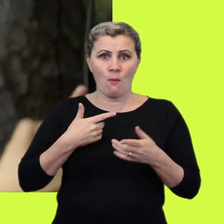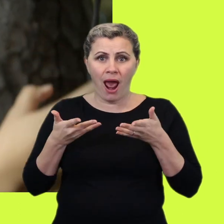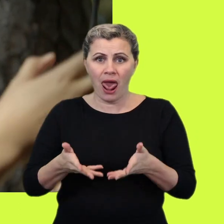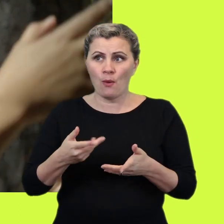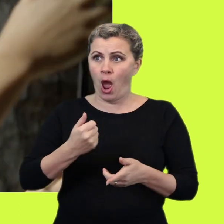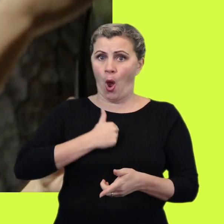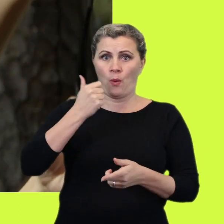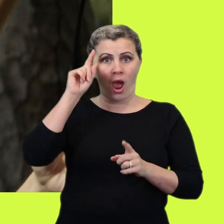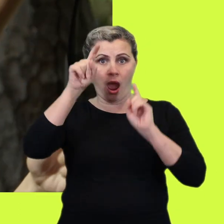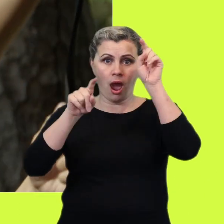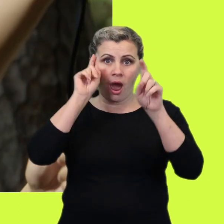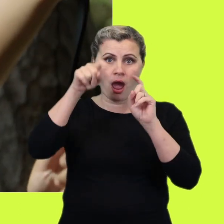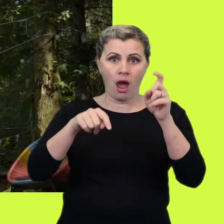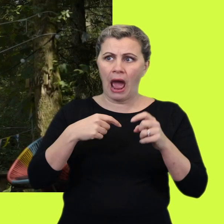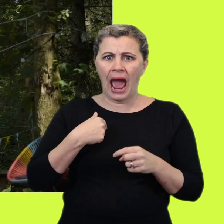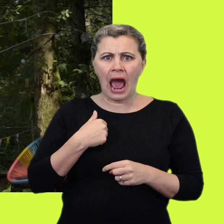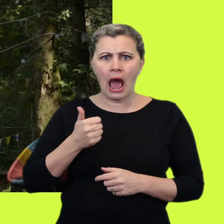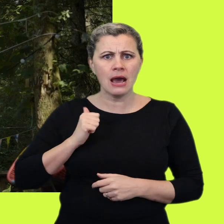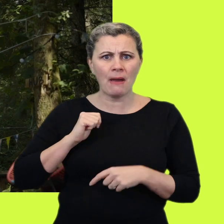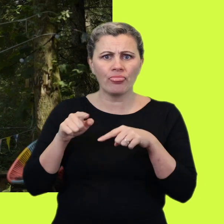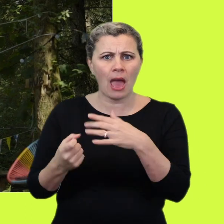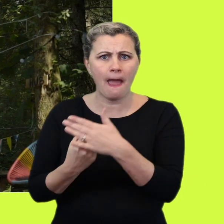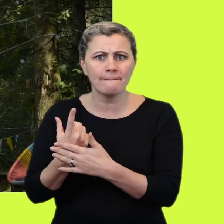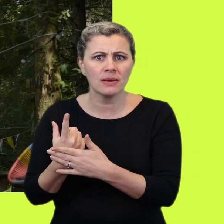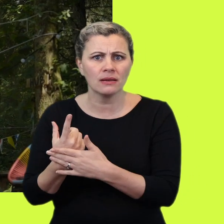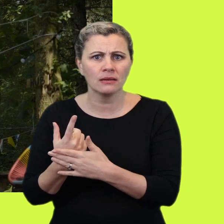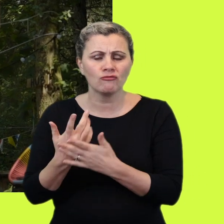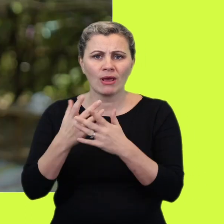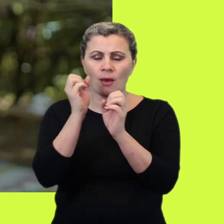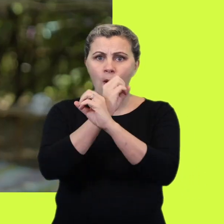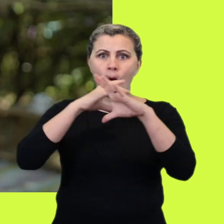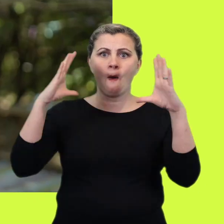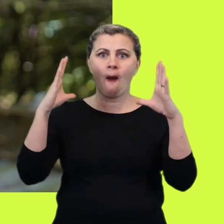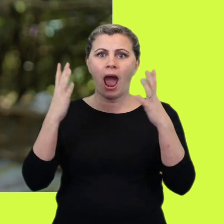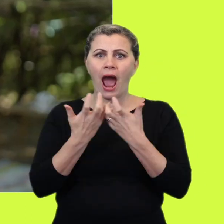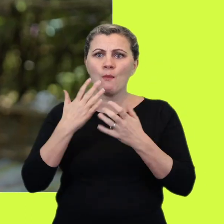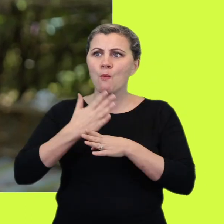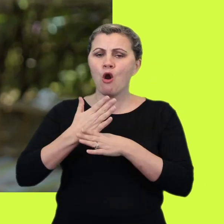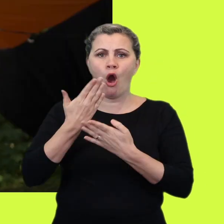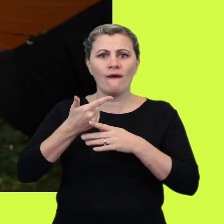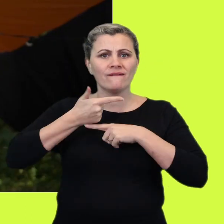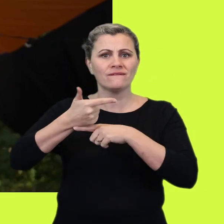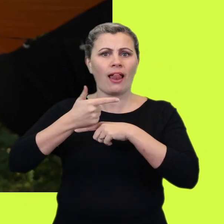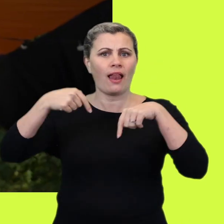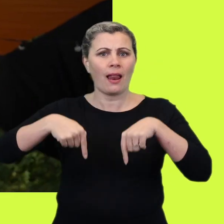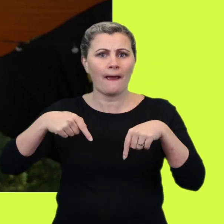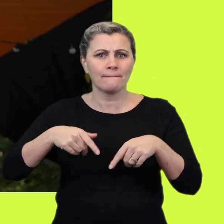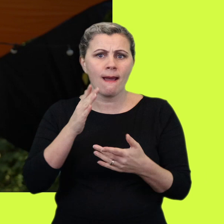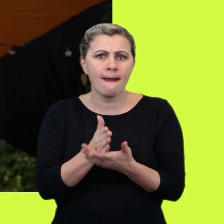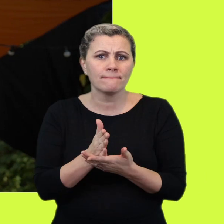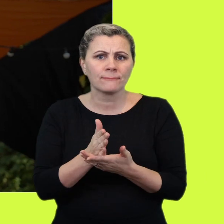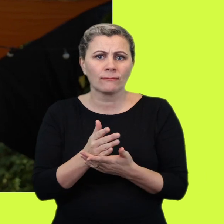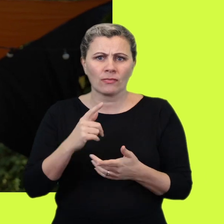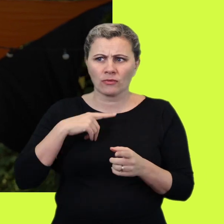creative lead with stuff, which I wouldn't expect. It's been eye-opening, working on a film set. Definitely just using your